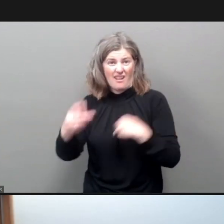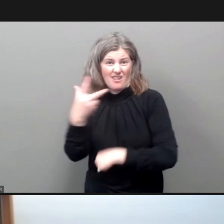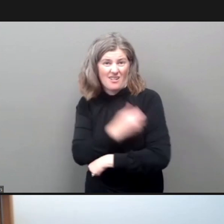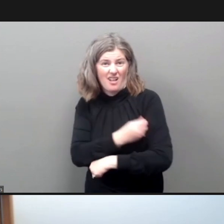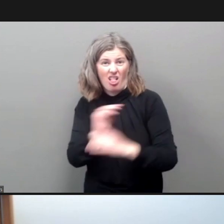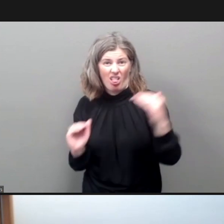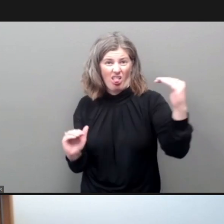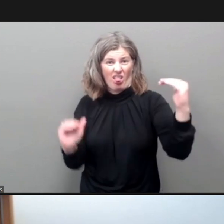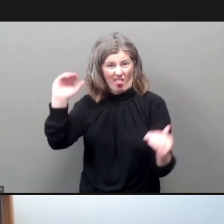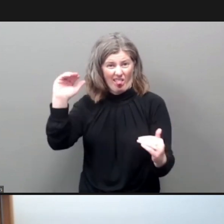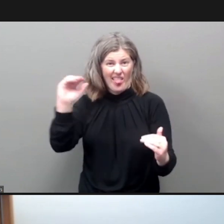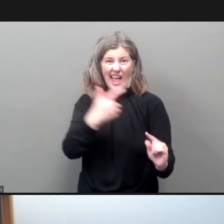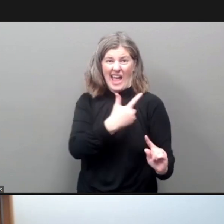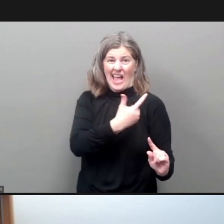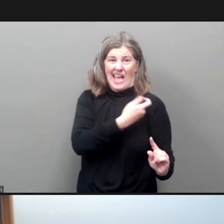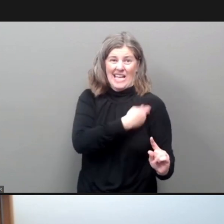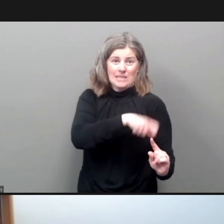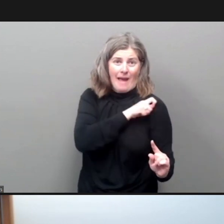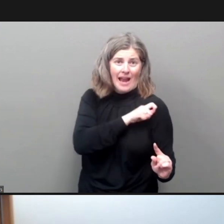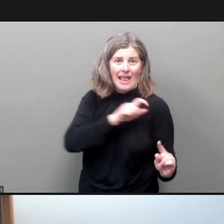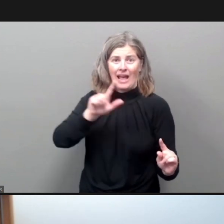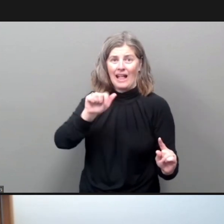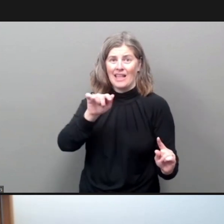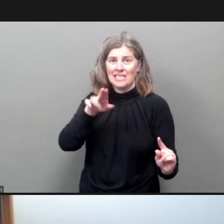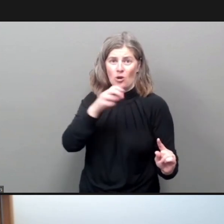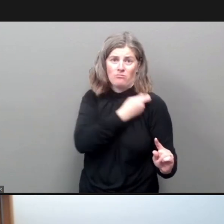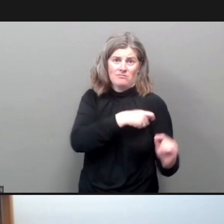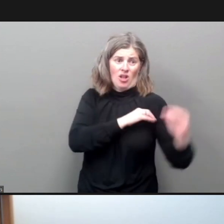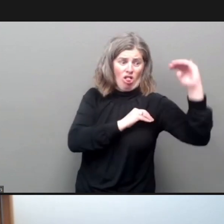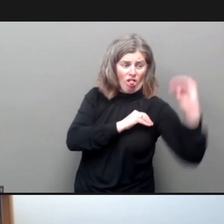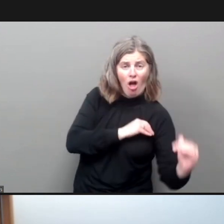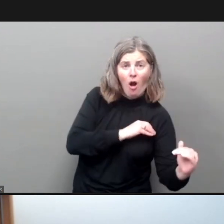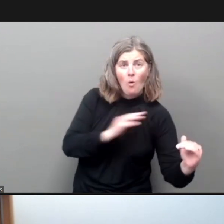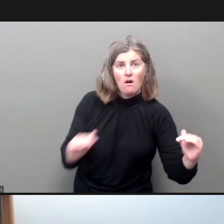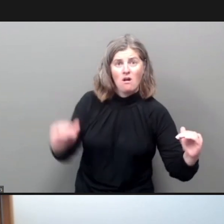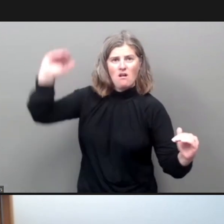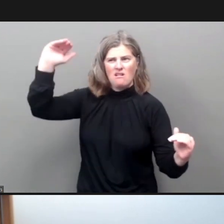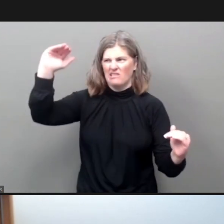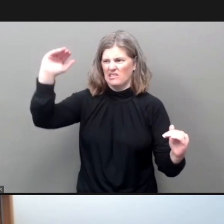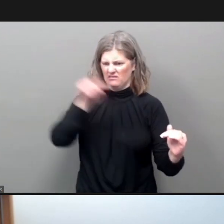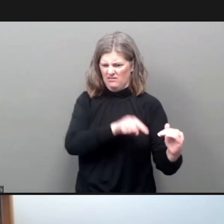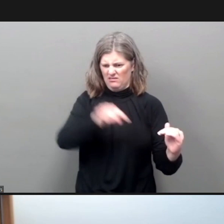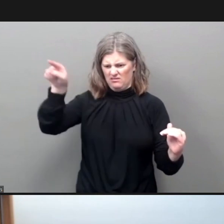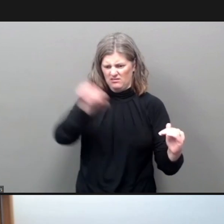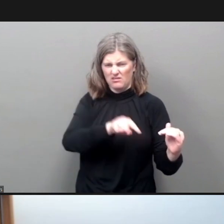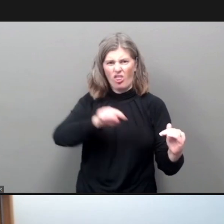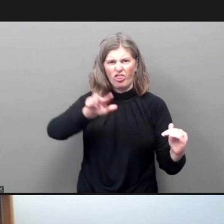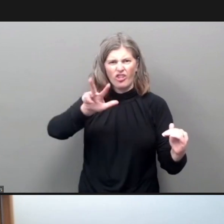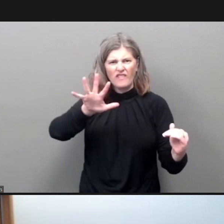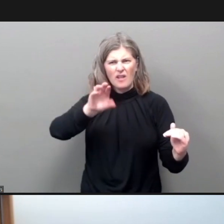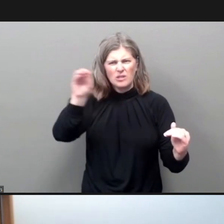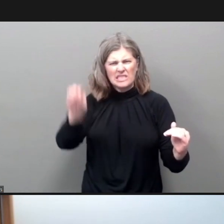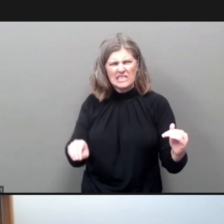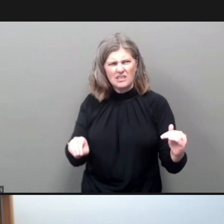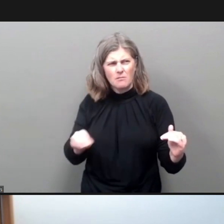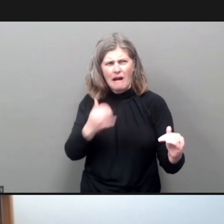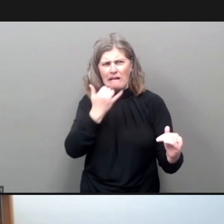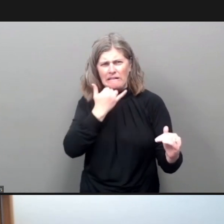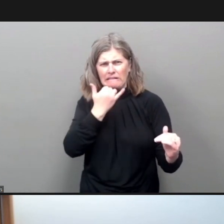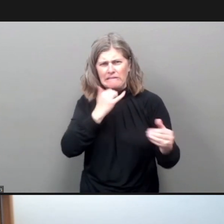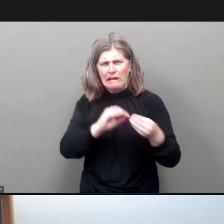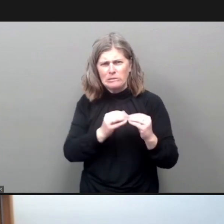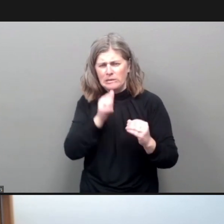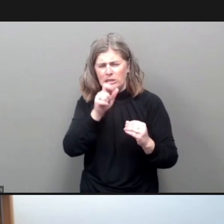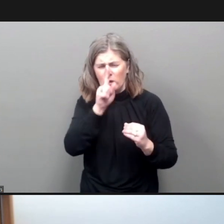on Hispanic, Latino vaccinations is huge. It's like 35%. Sorry, my numbers, I can share you the